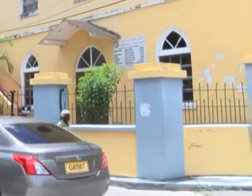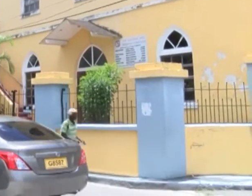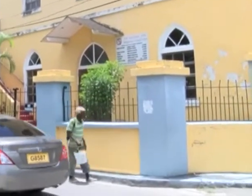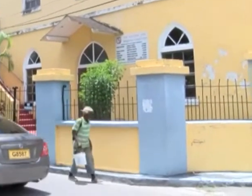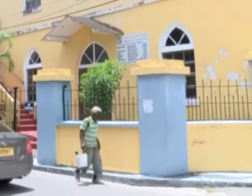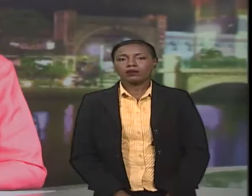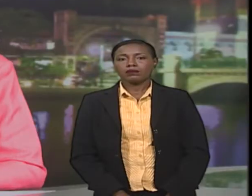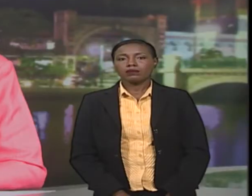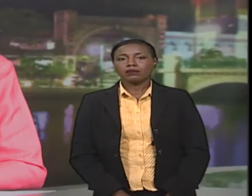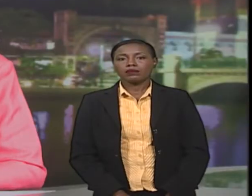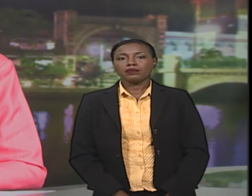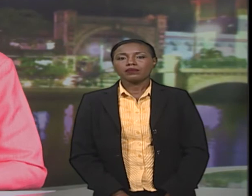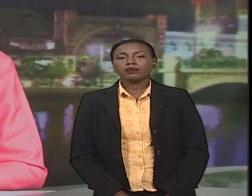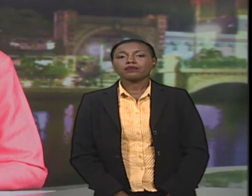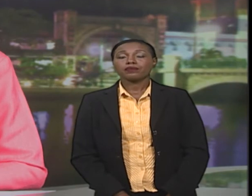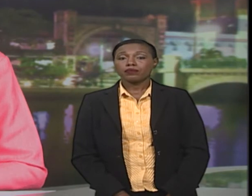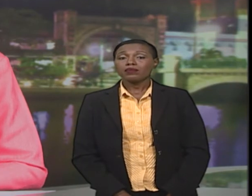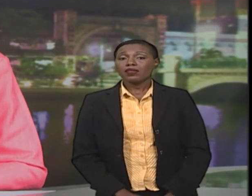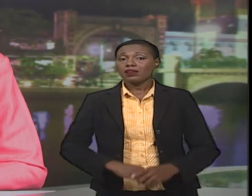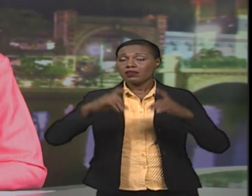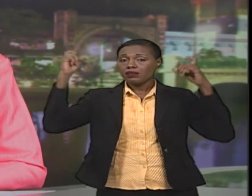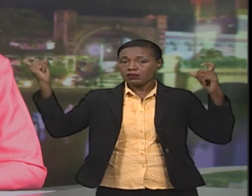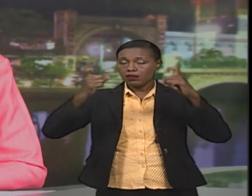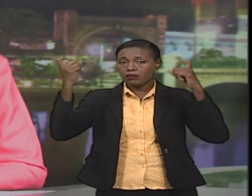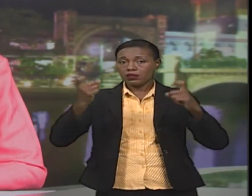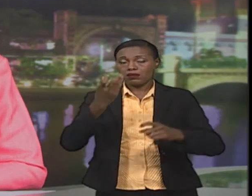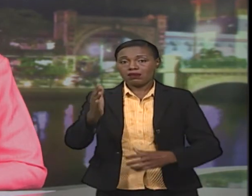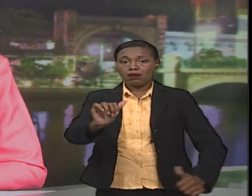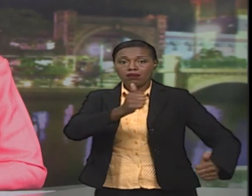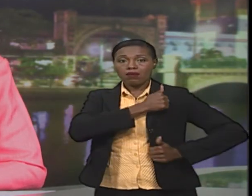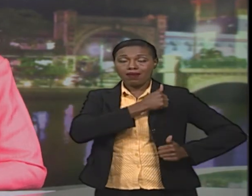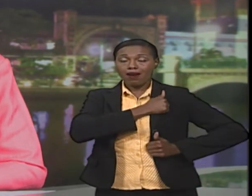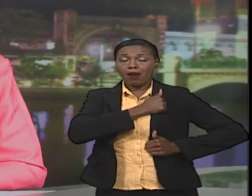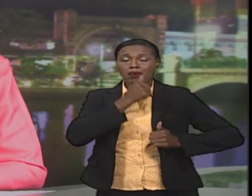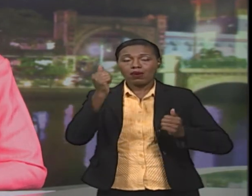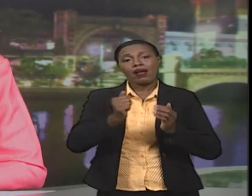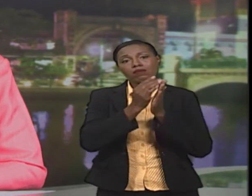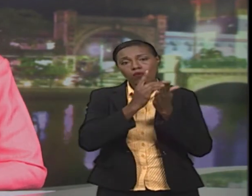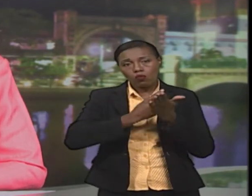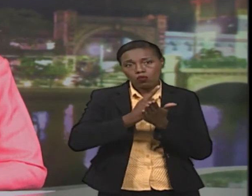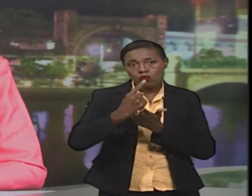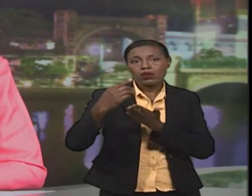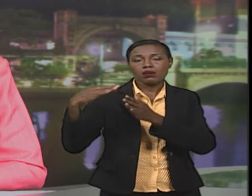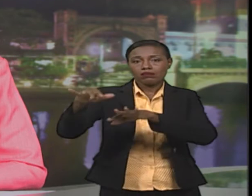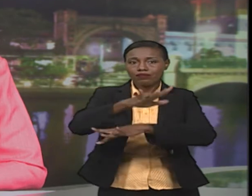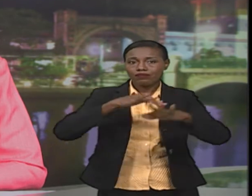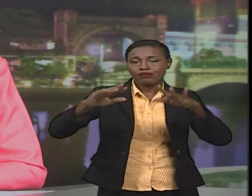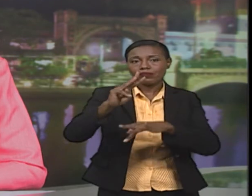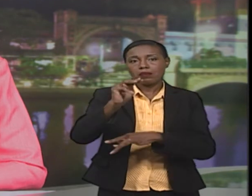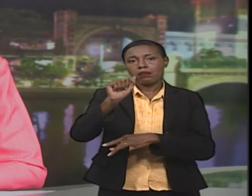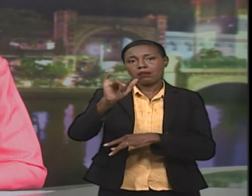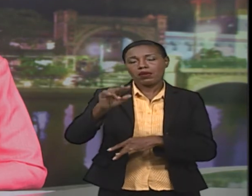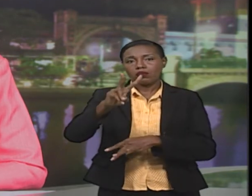pedicure their feet. In celebration of its anniversary, the Salvation Army will hold a week of activities from